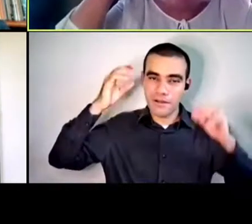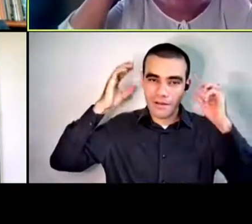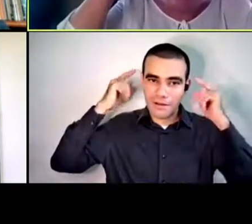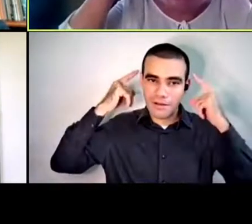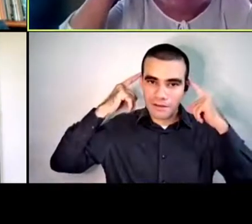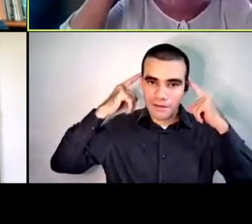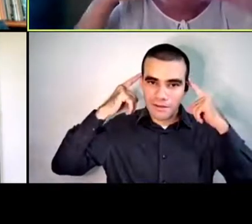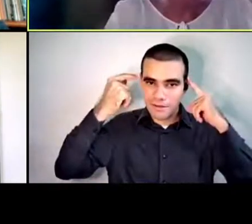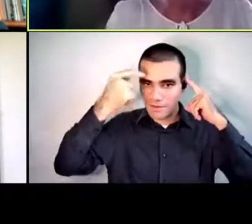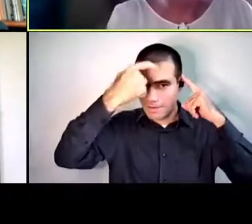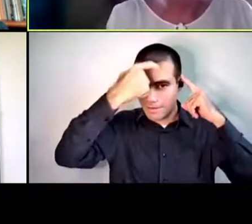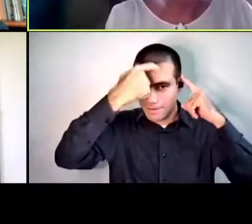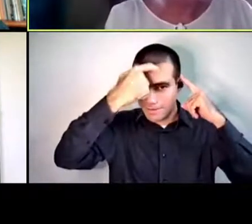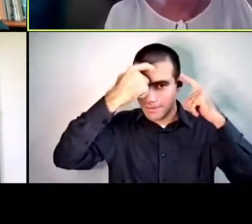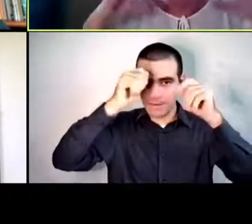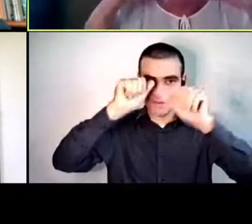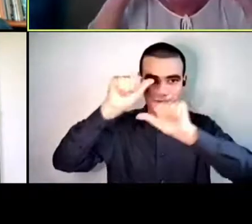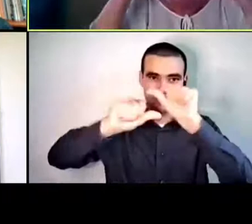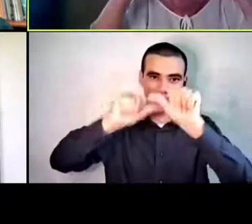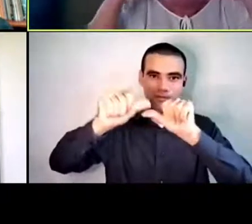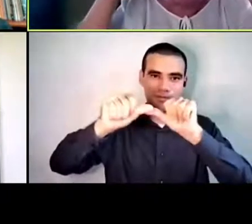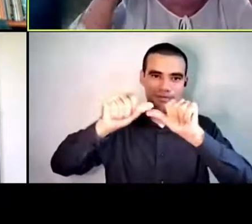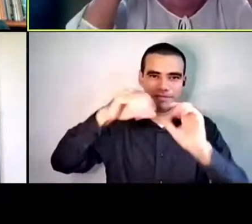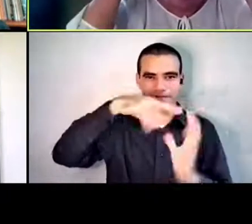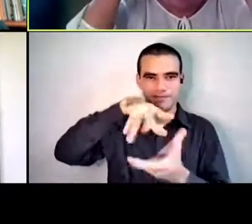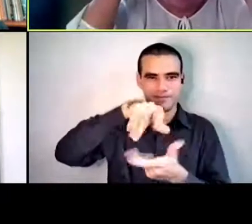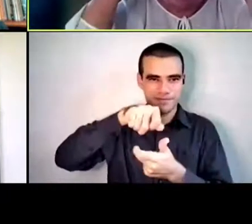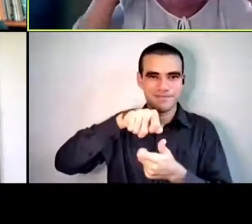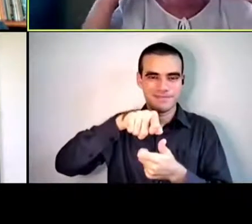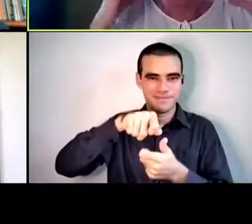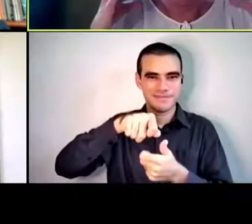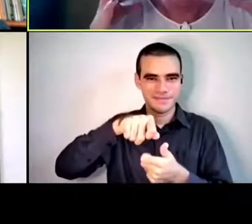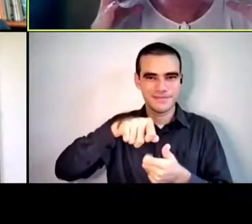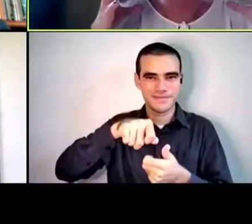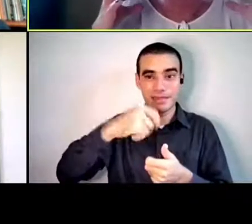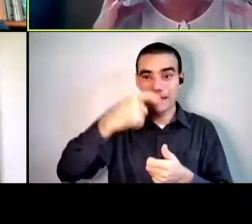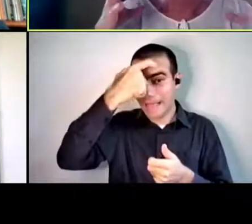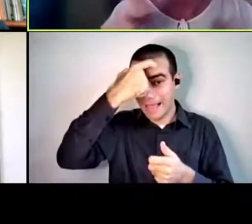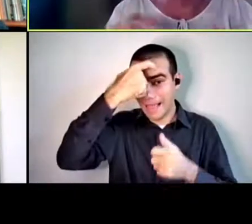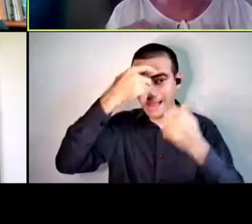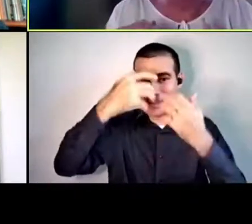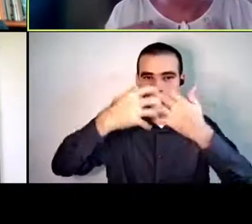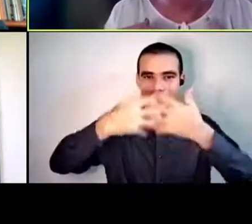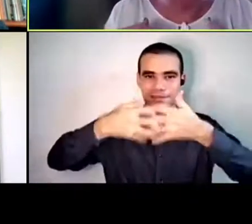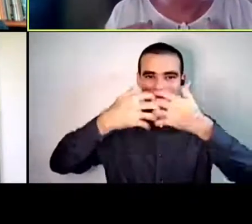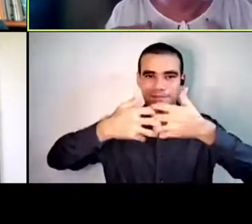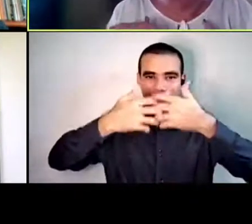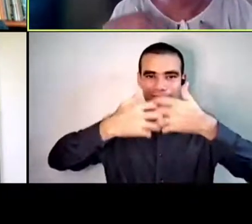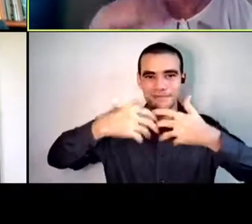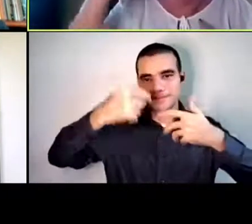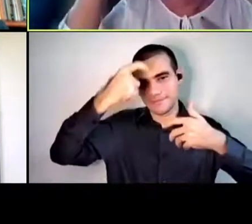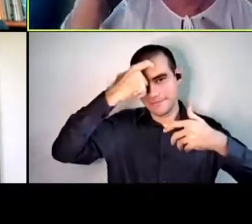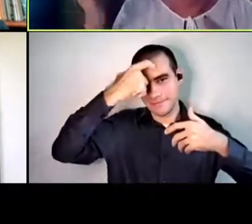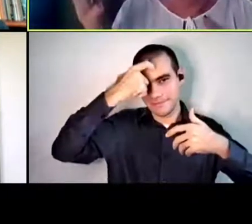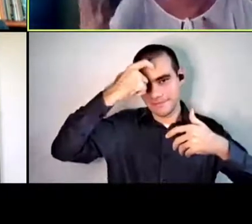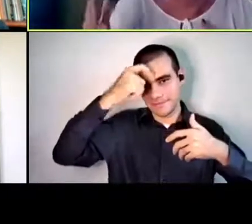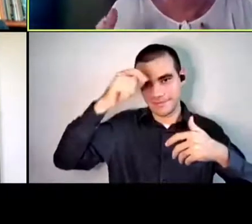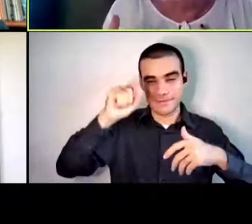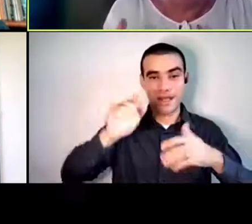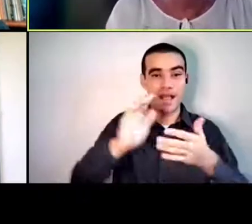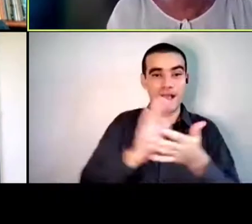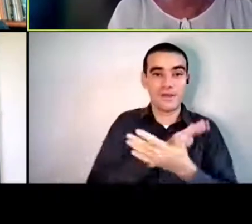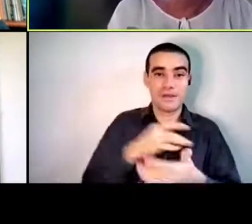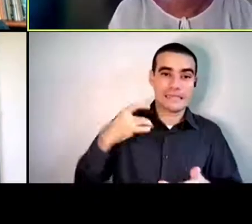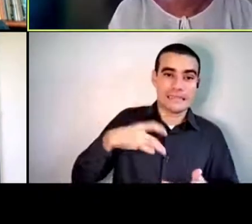about the between the 2 years, something that changes the world. If this is what makes a difference,